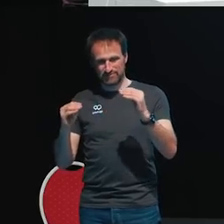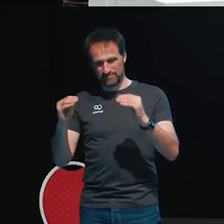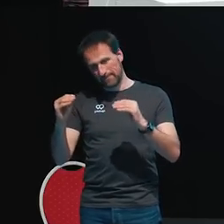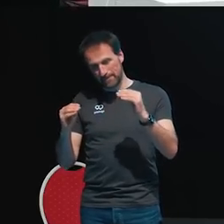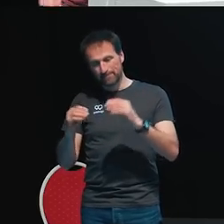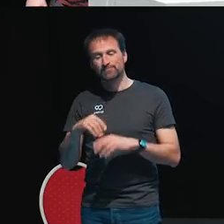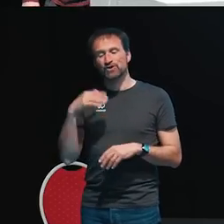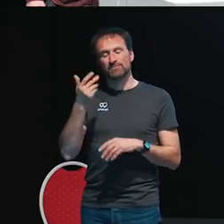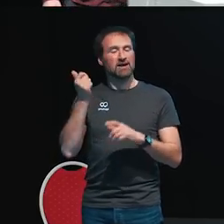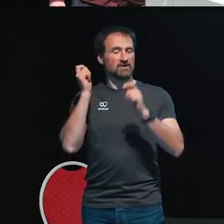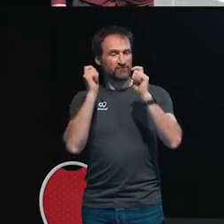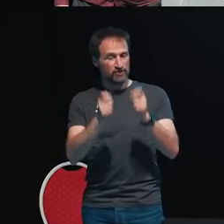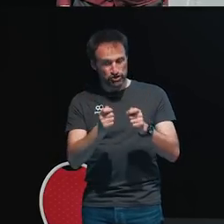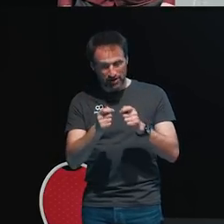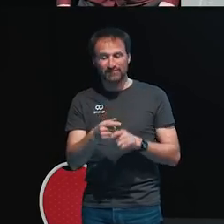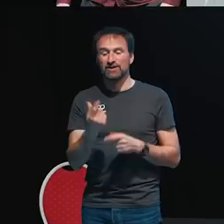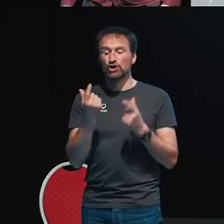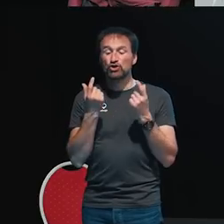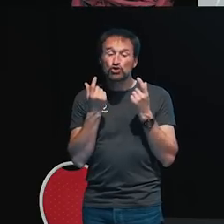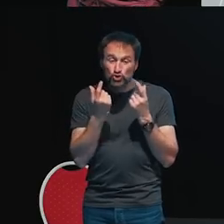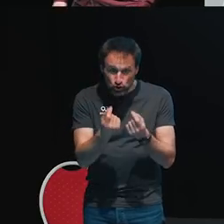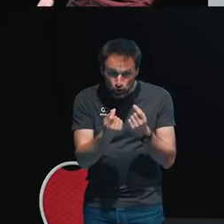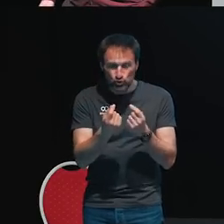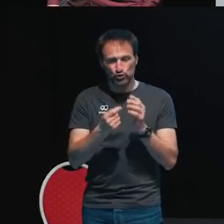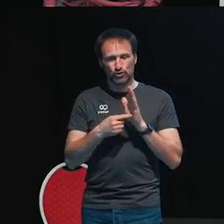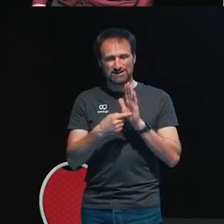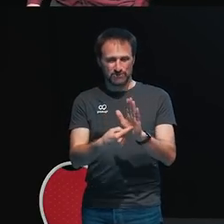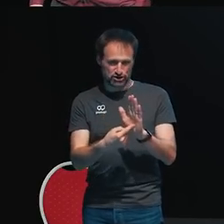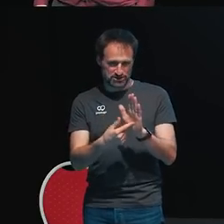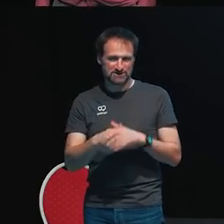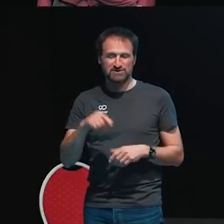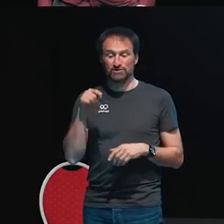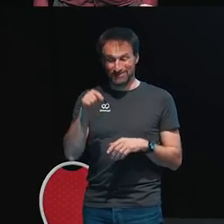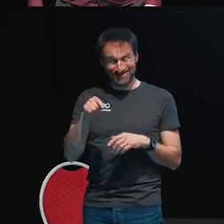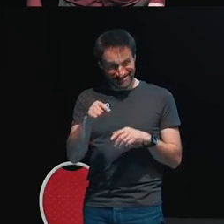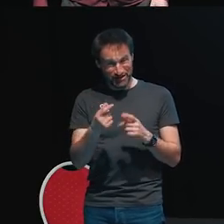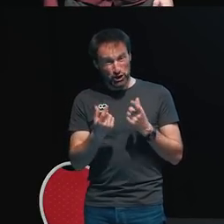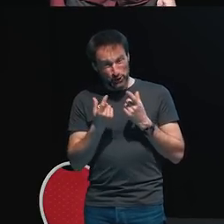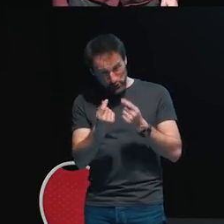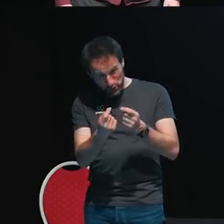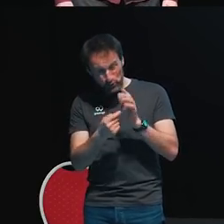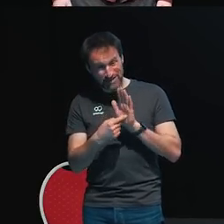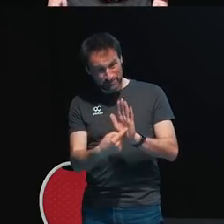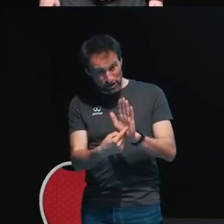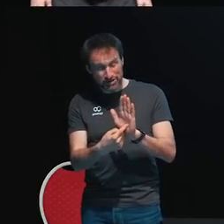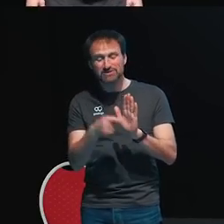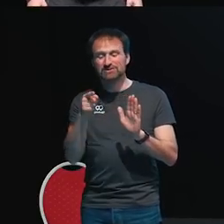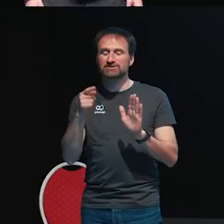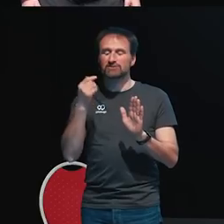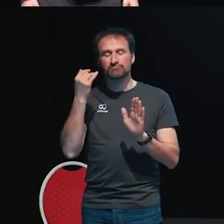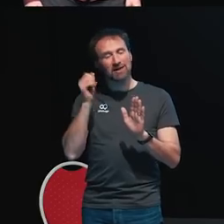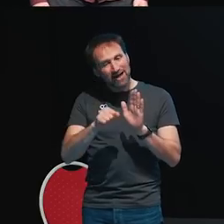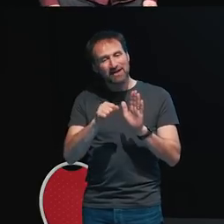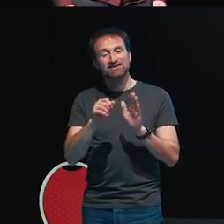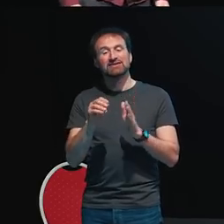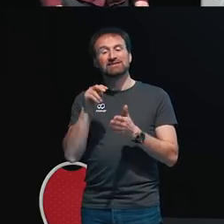is called do expressions, and this proposal lets you use statements in